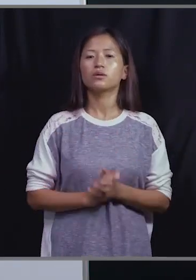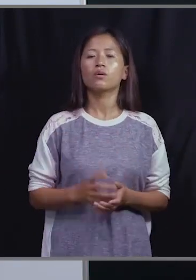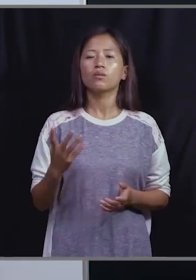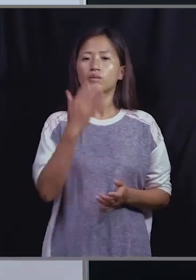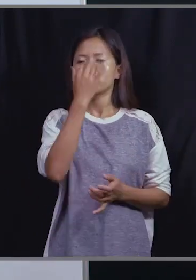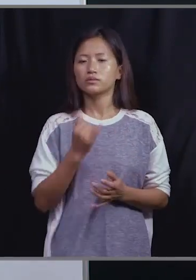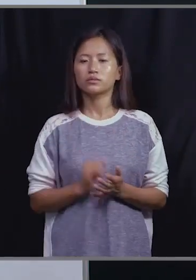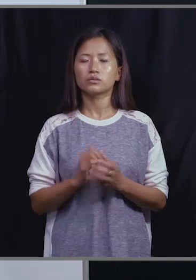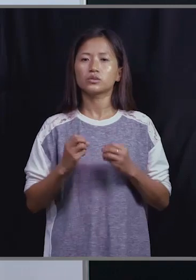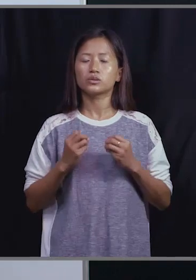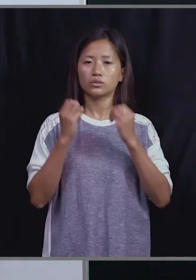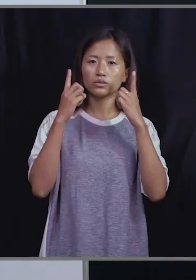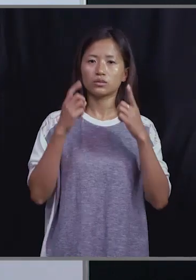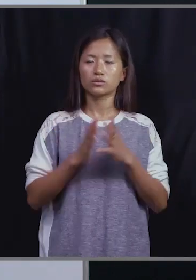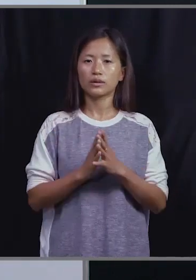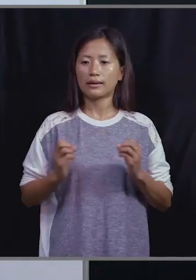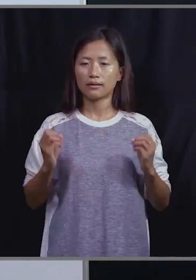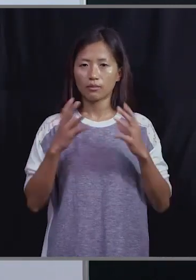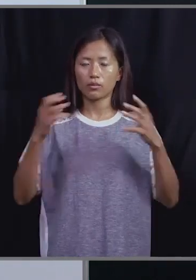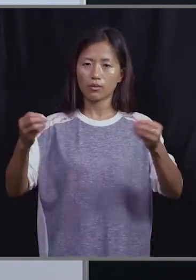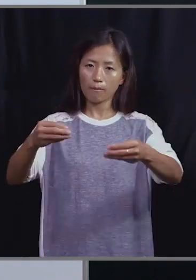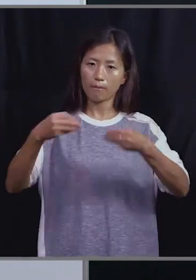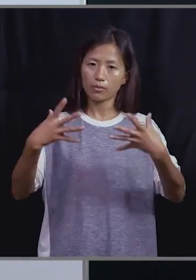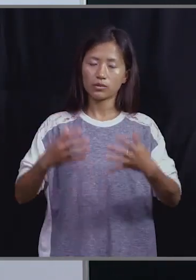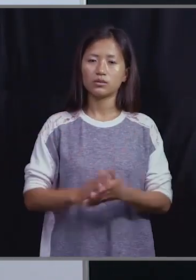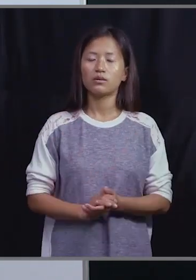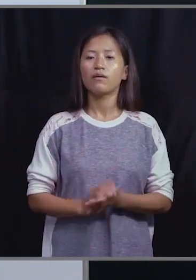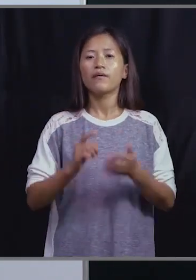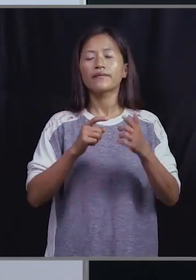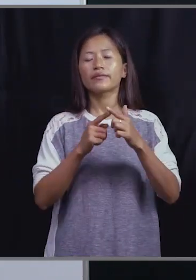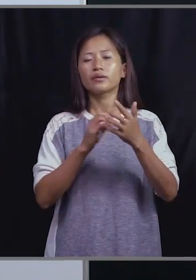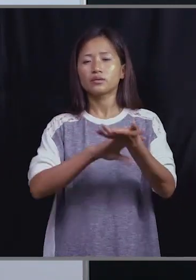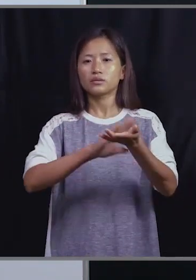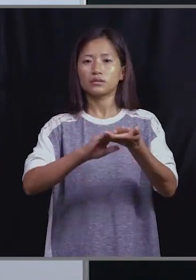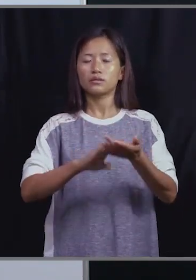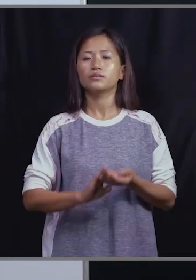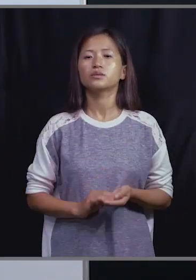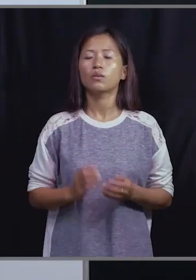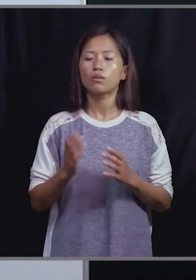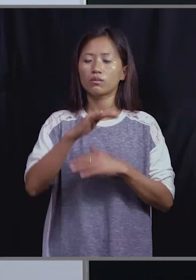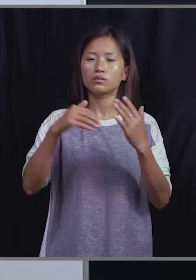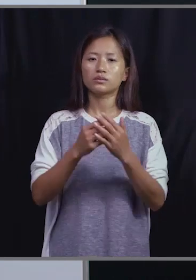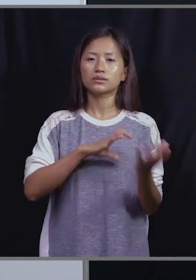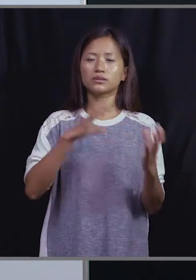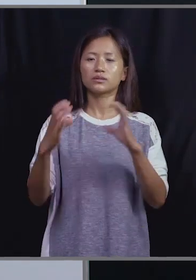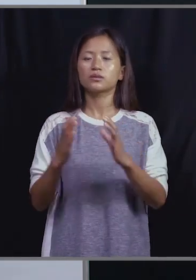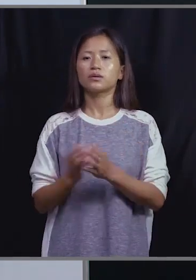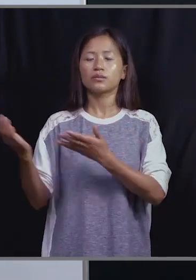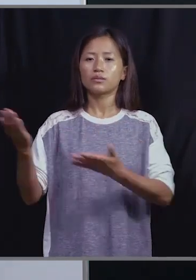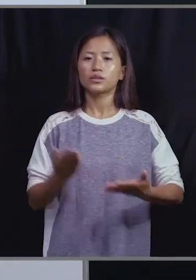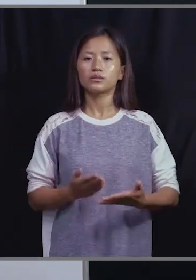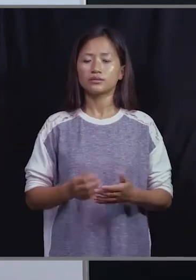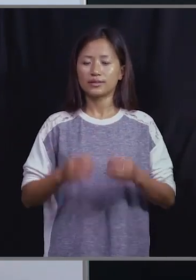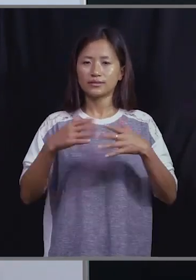face shock therapy? Why did they face a blow? It's because all these changes was brought in a